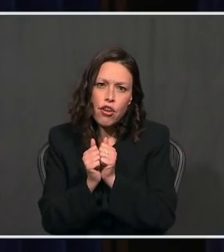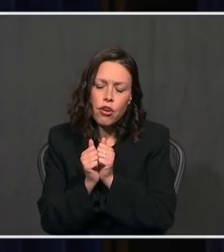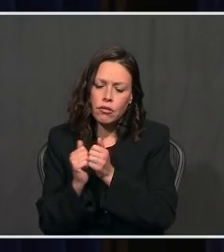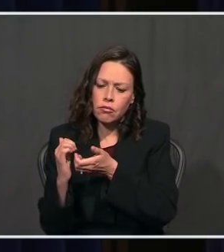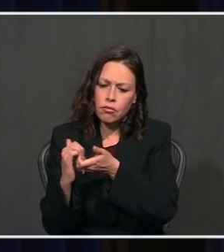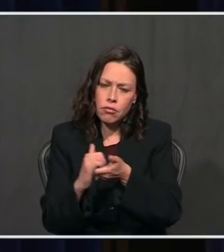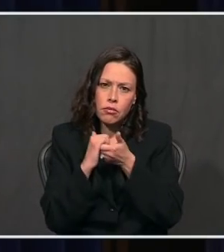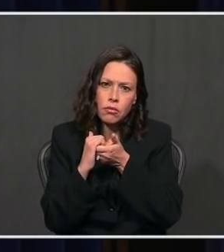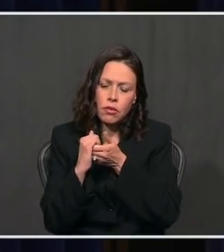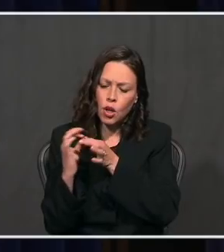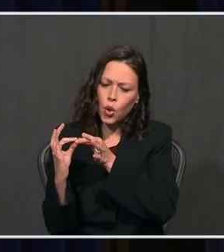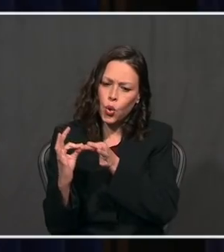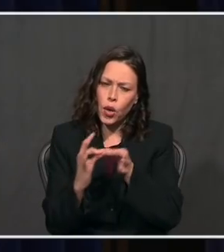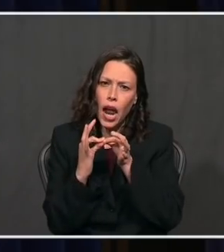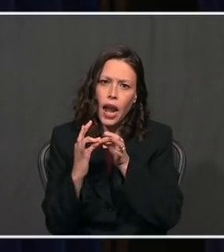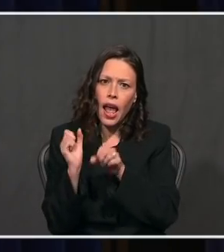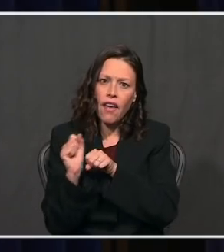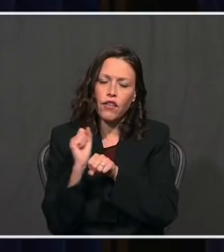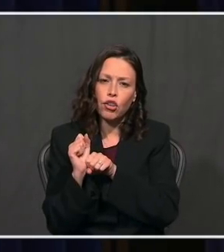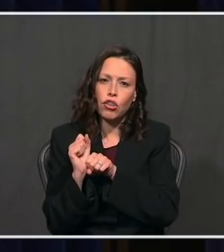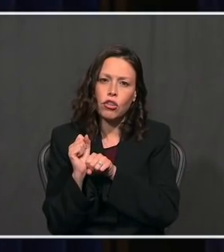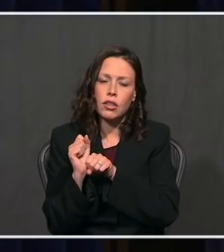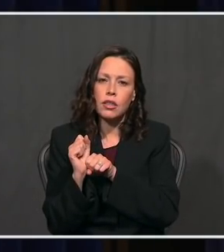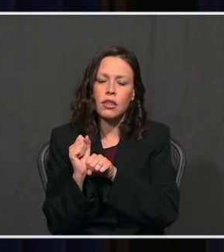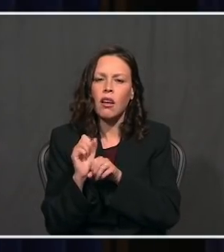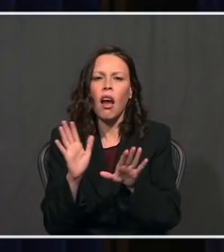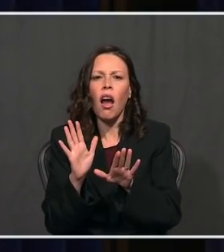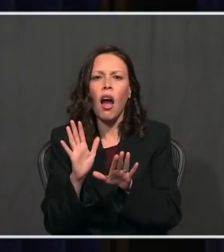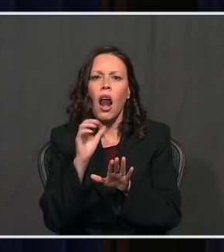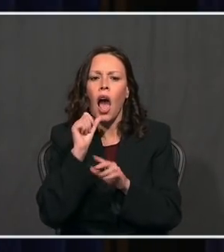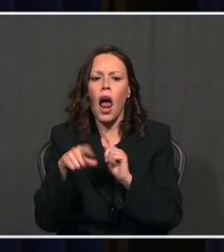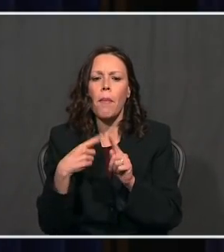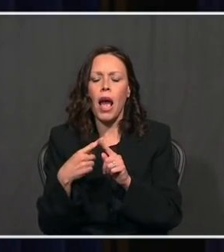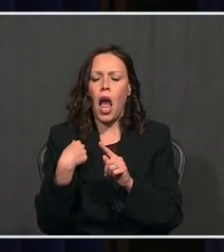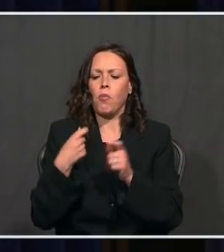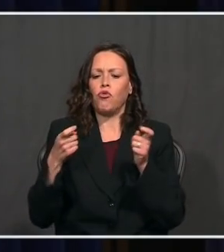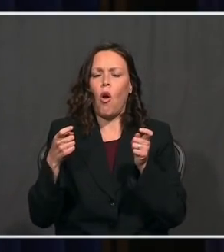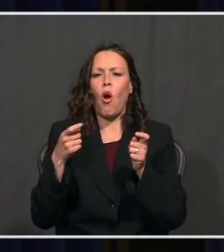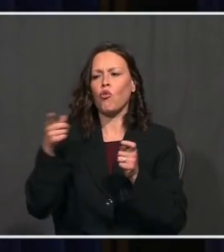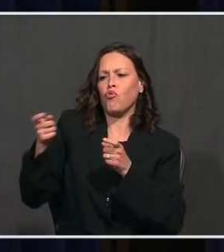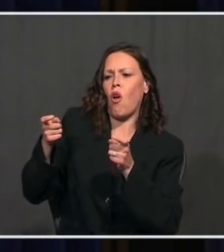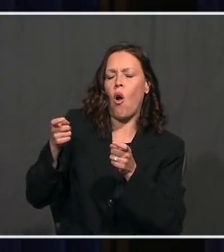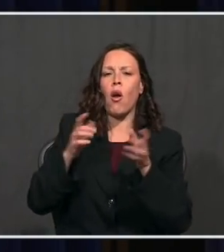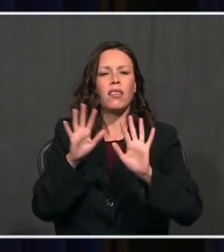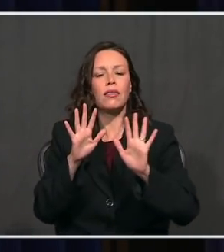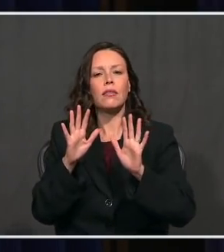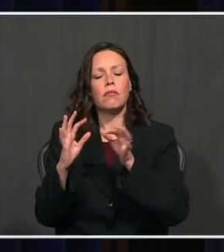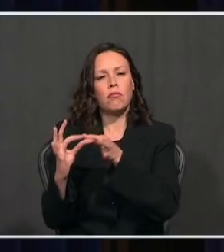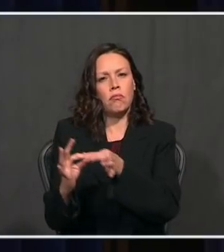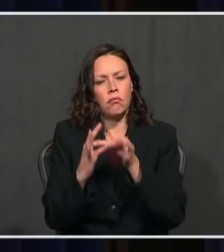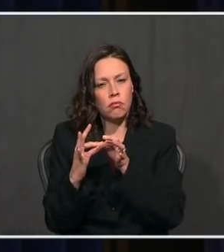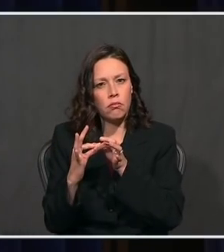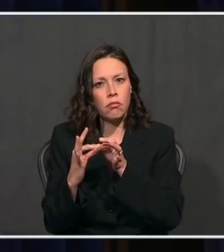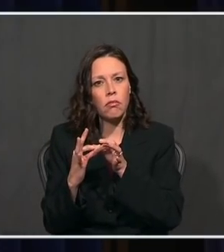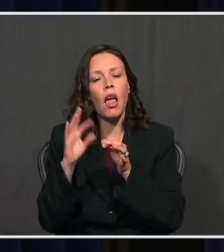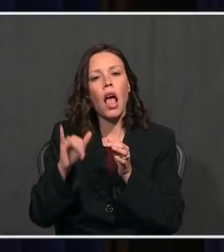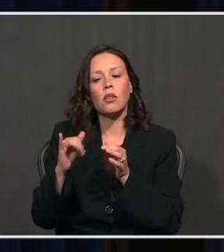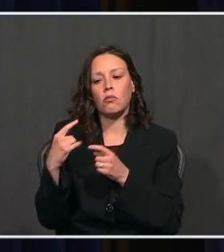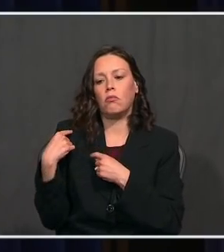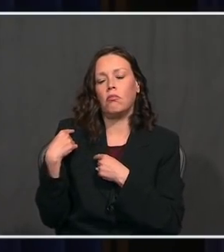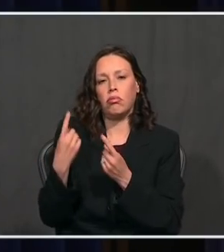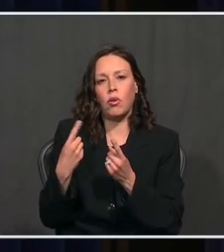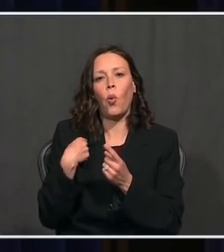about unity of effort. It is not about command and control. This is what the operation's been able